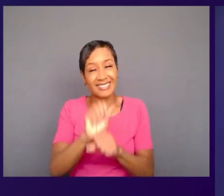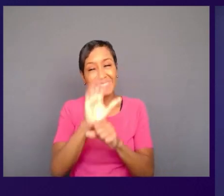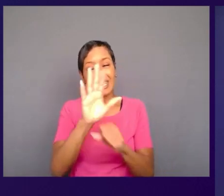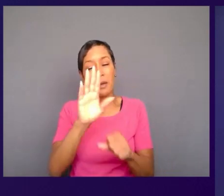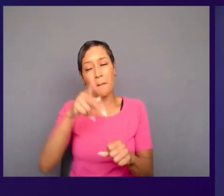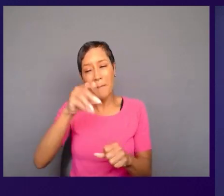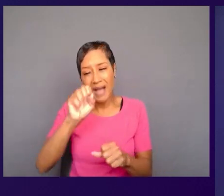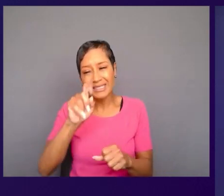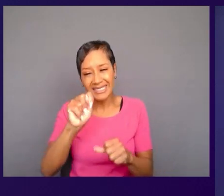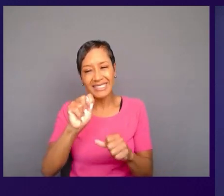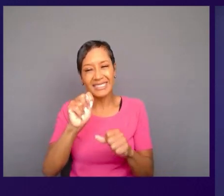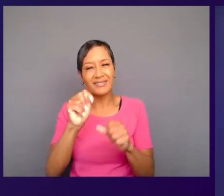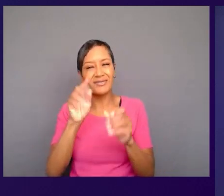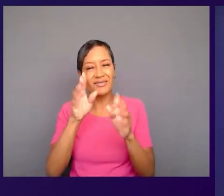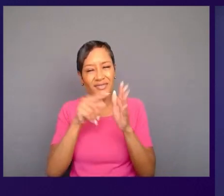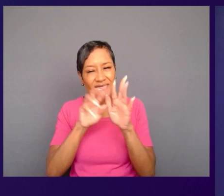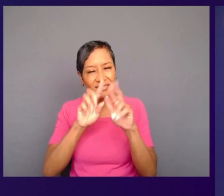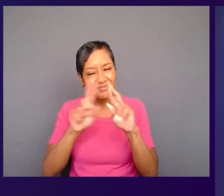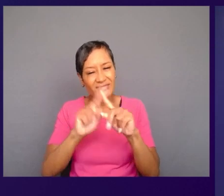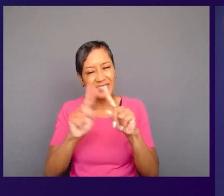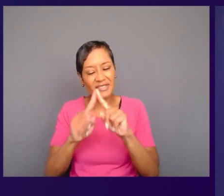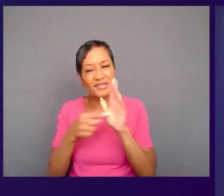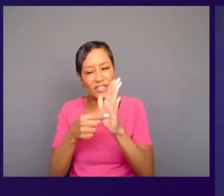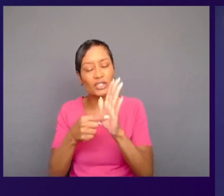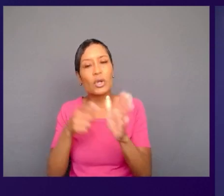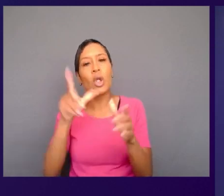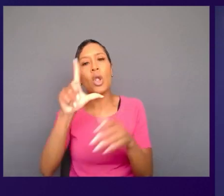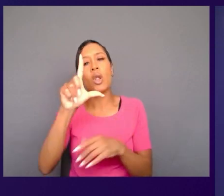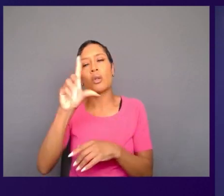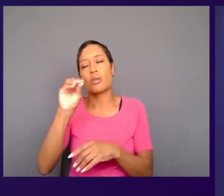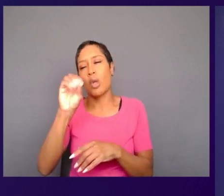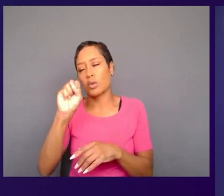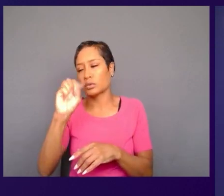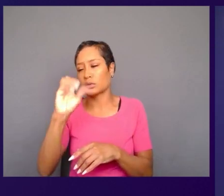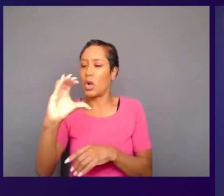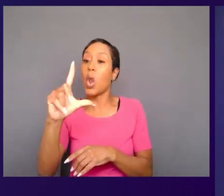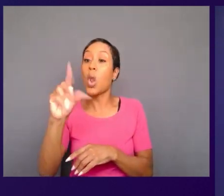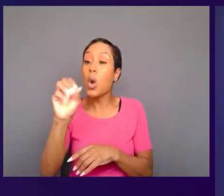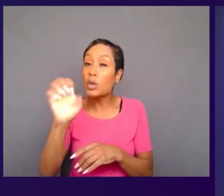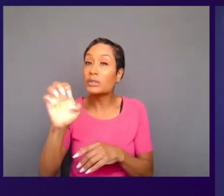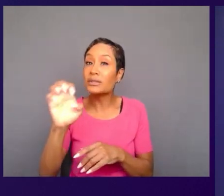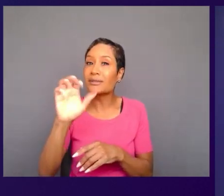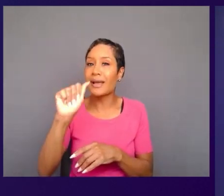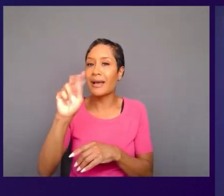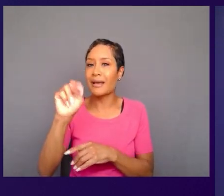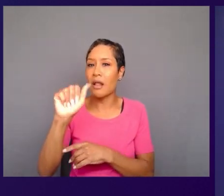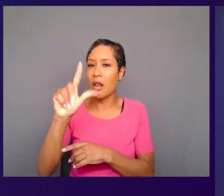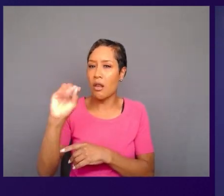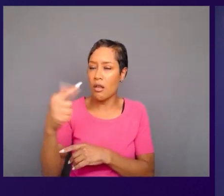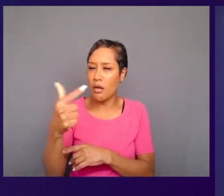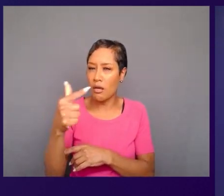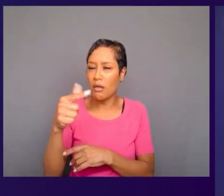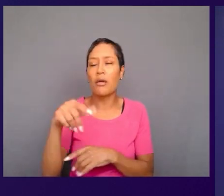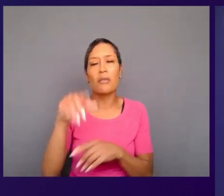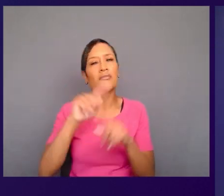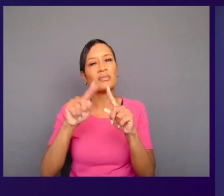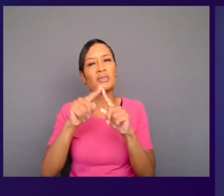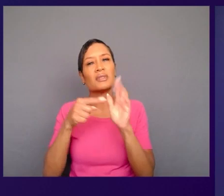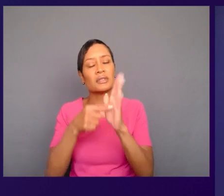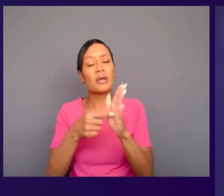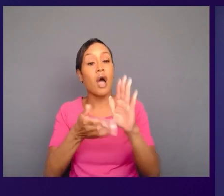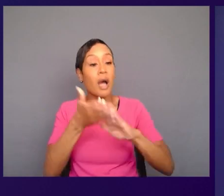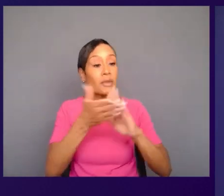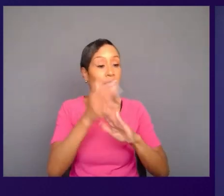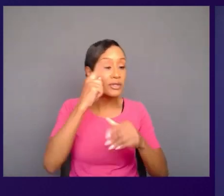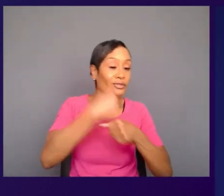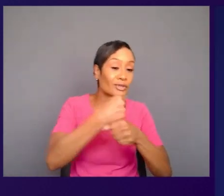close analog in S3's object APIs. So while it supports random and sequential read operations and sequential write operations for creating